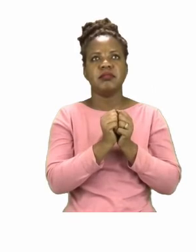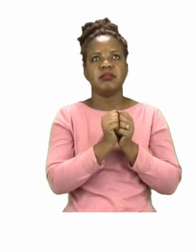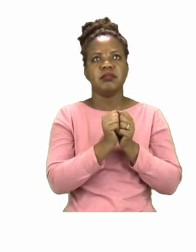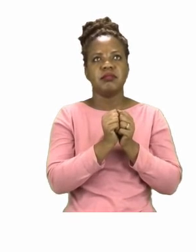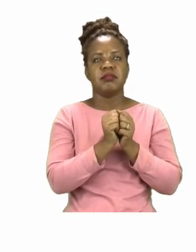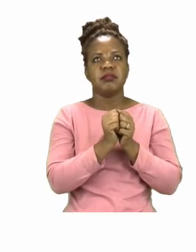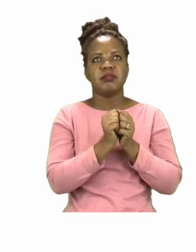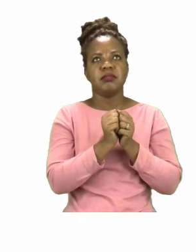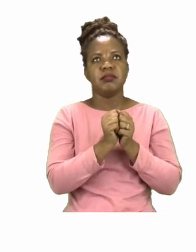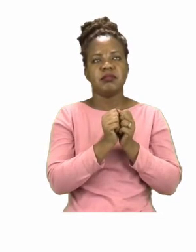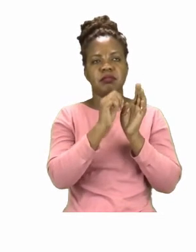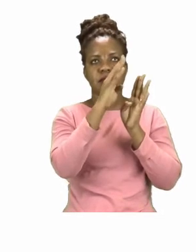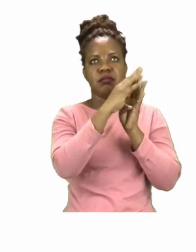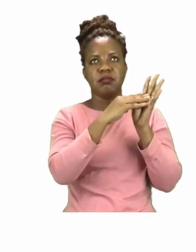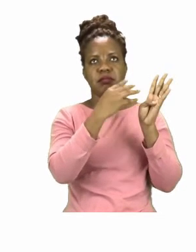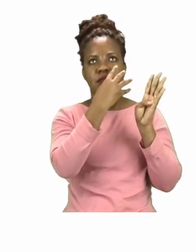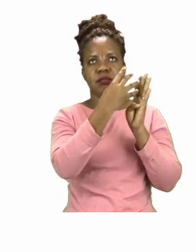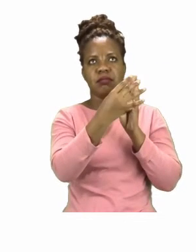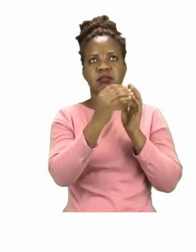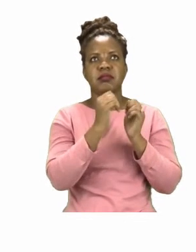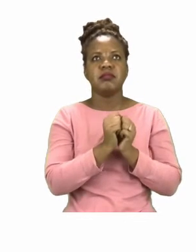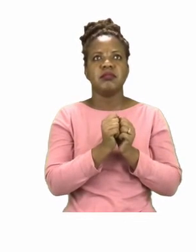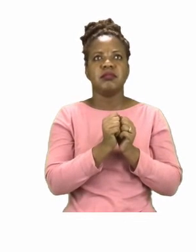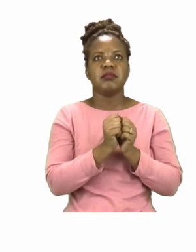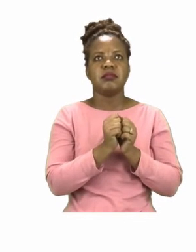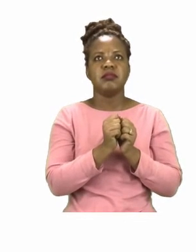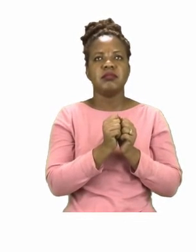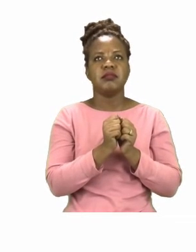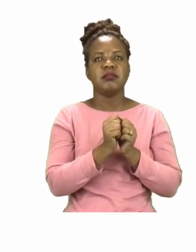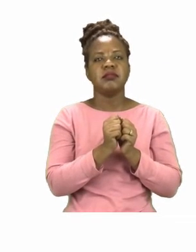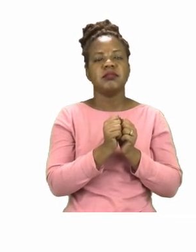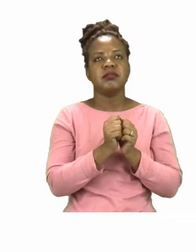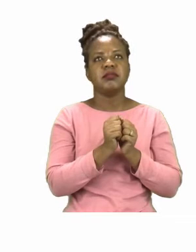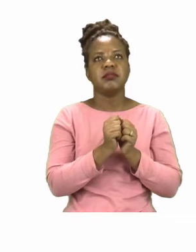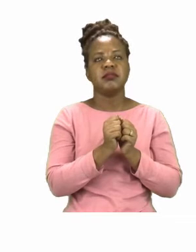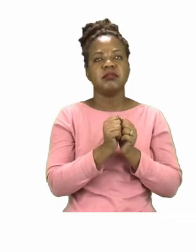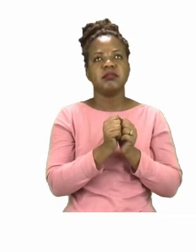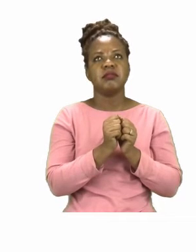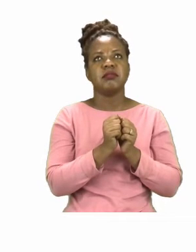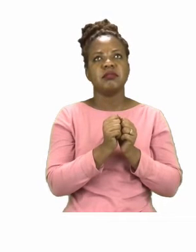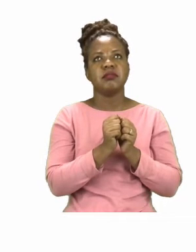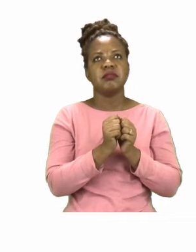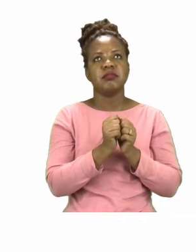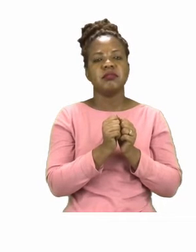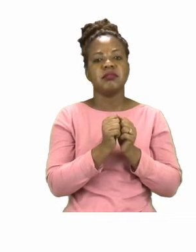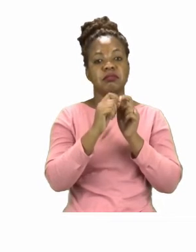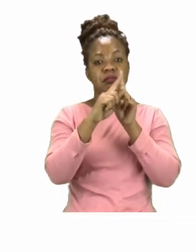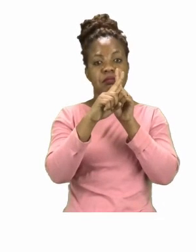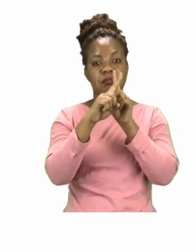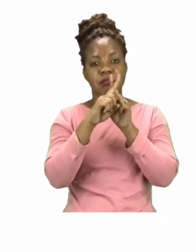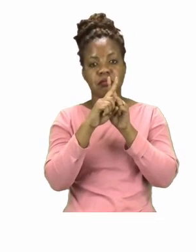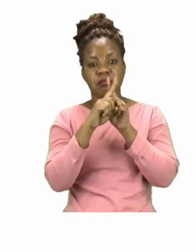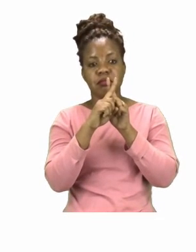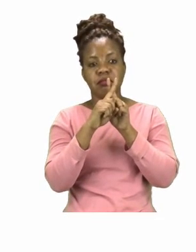table needs to be put in the table below. So you are going to fill in the multiples that are